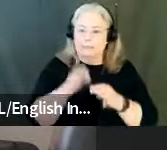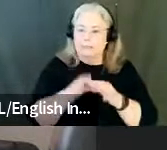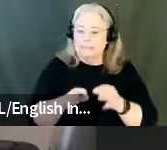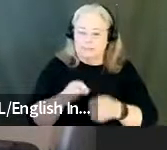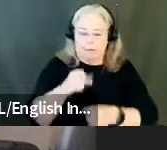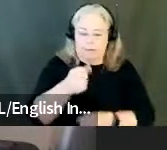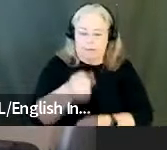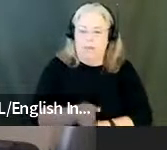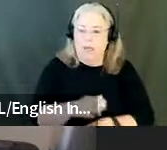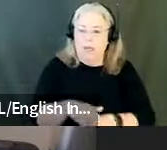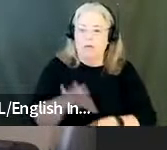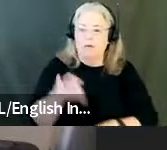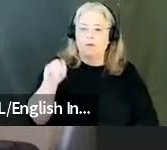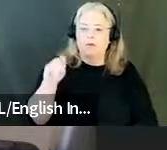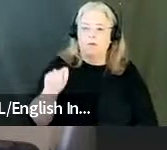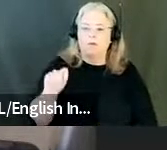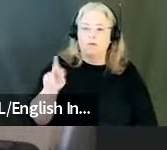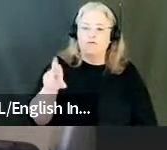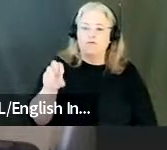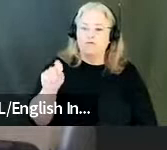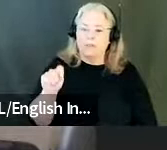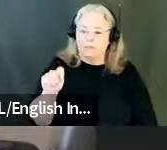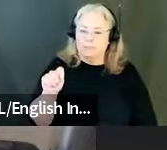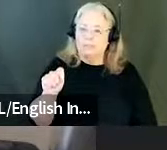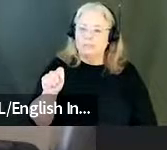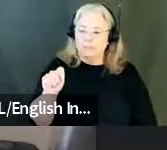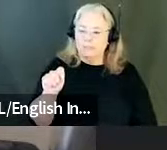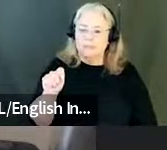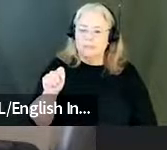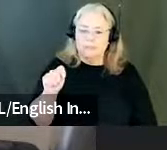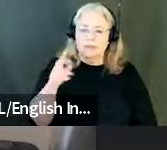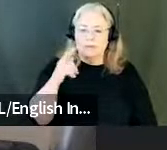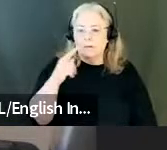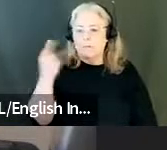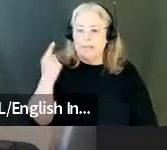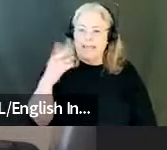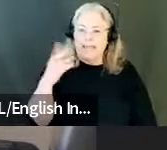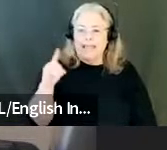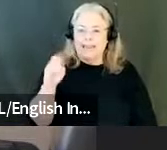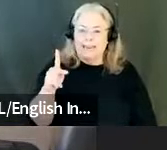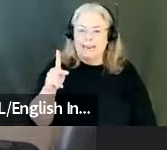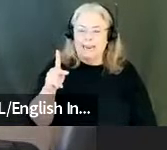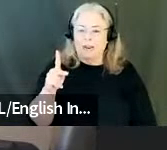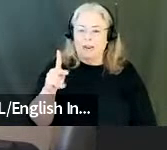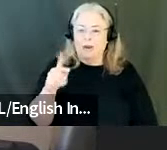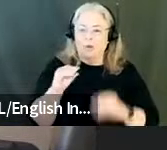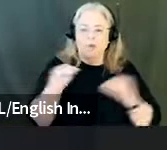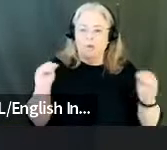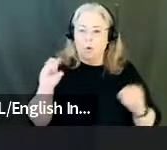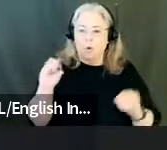on the footrest for the Black & Decker cordless leaf blower.